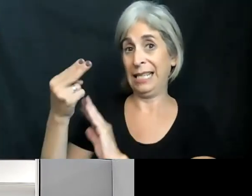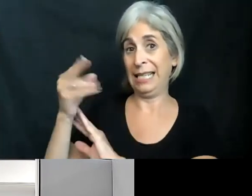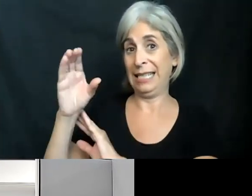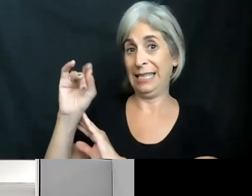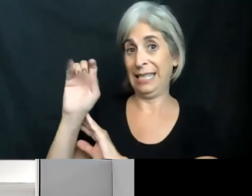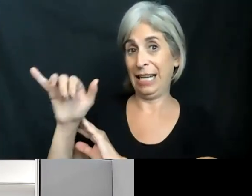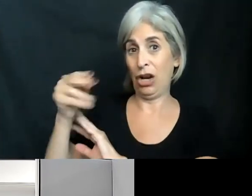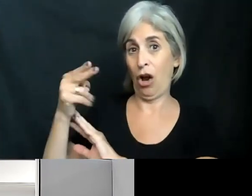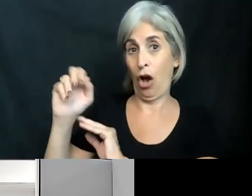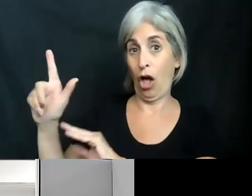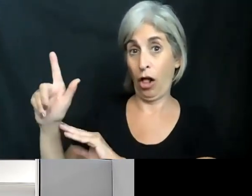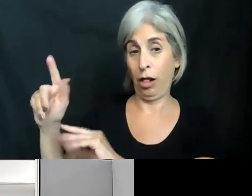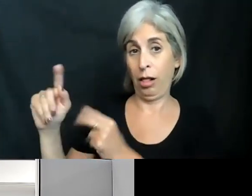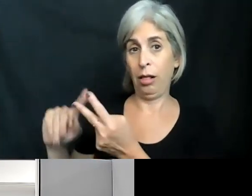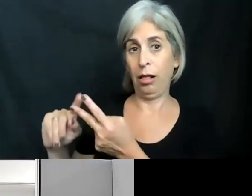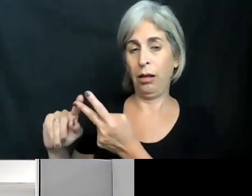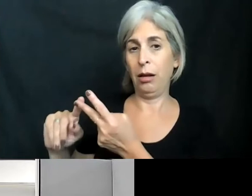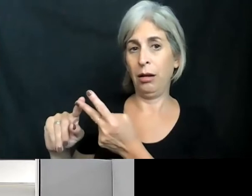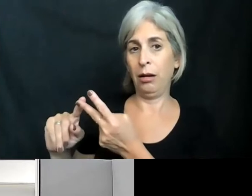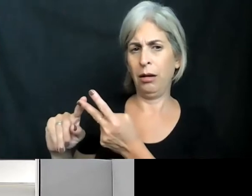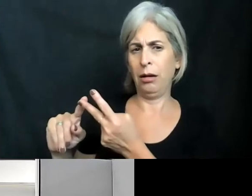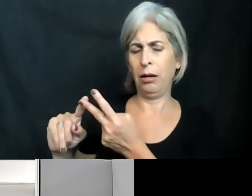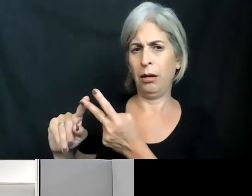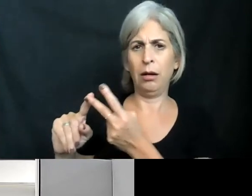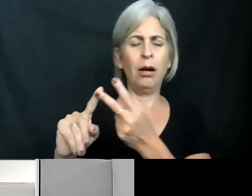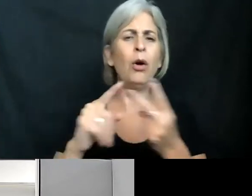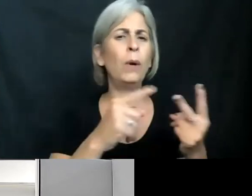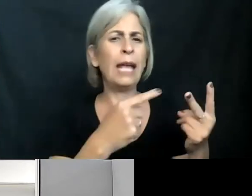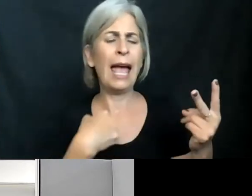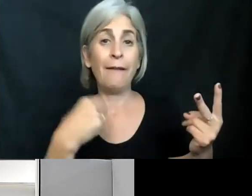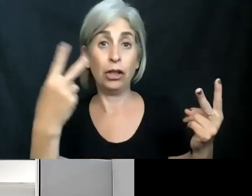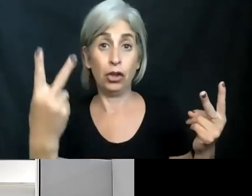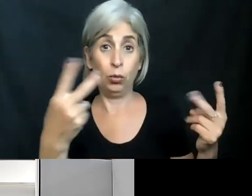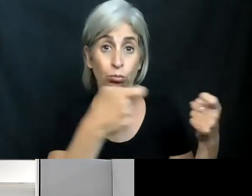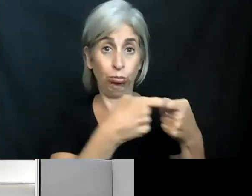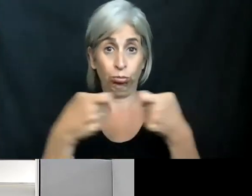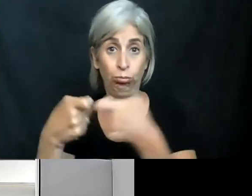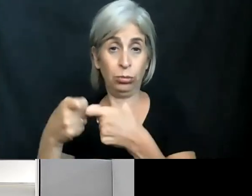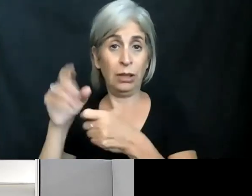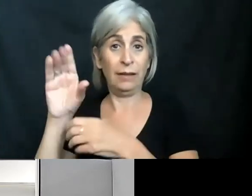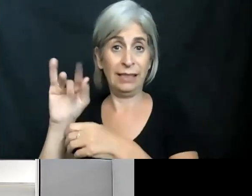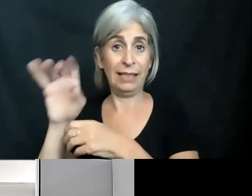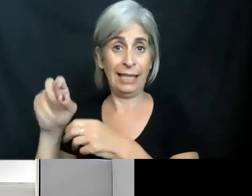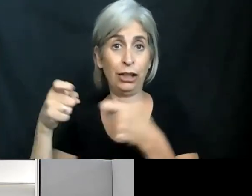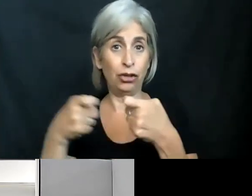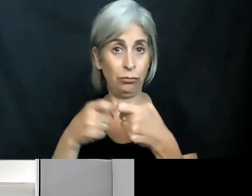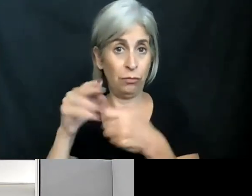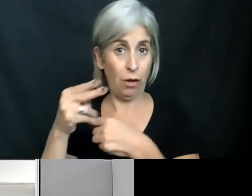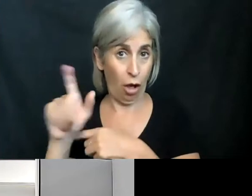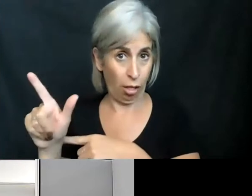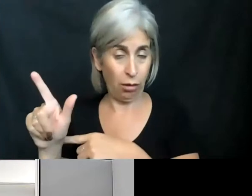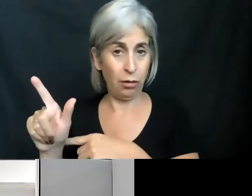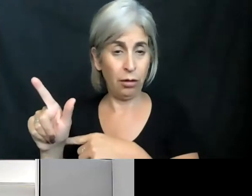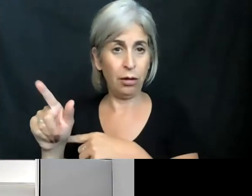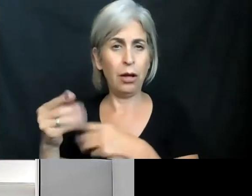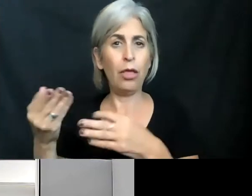Is that all of them right now? Yeah, we have two dual chargers at City Hall. Those are through